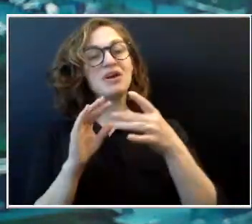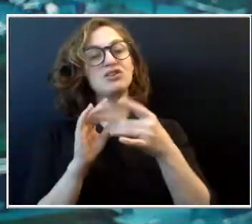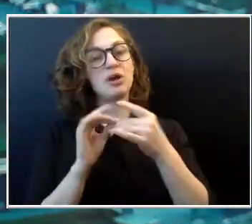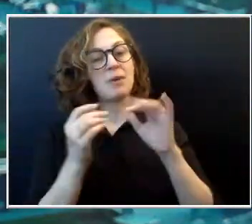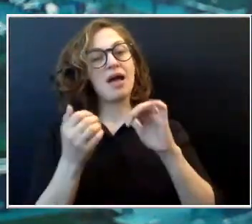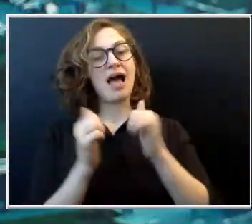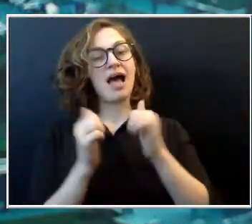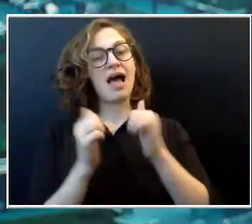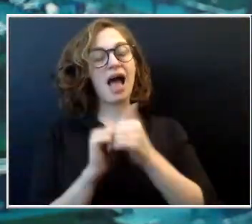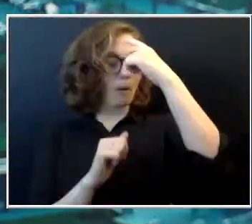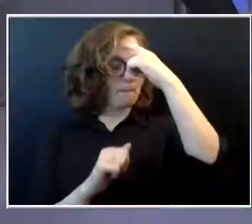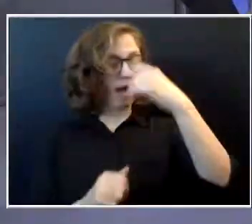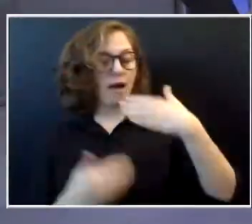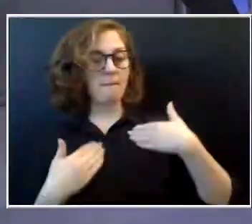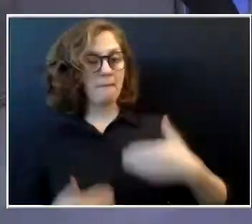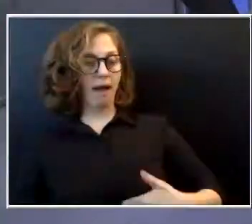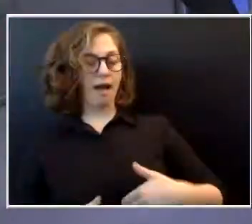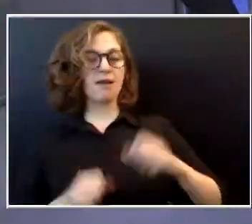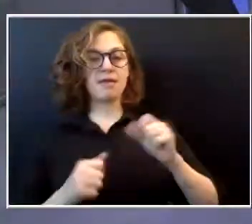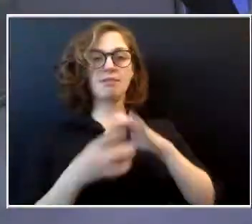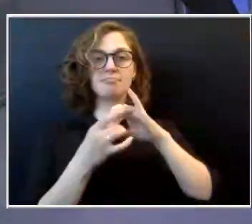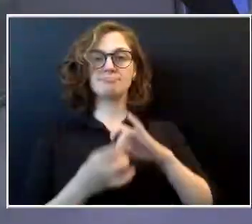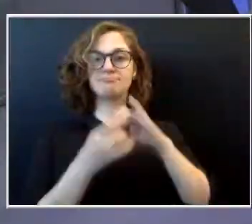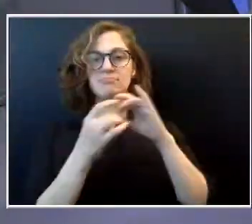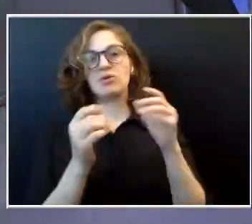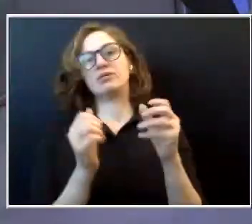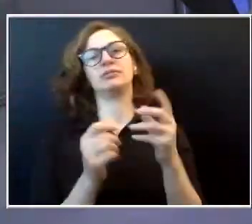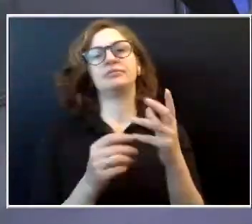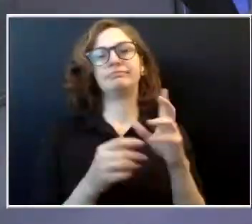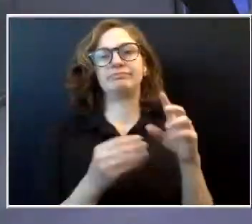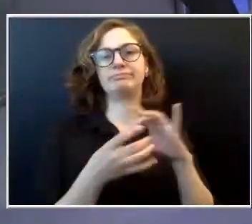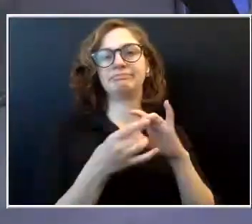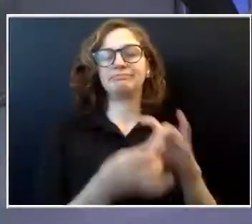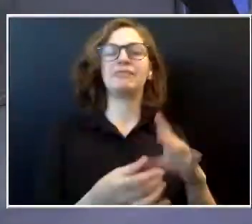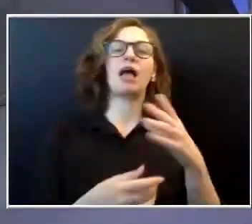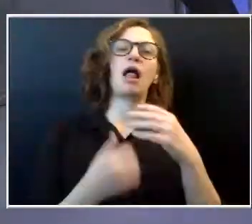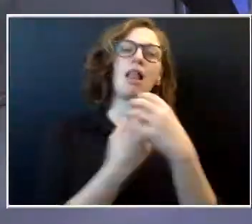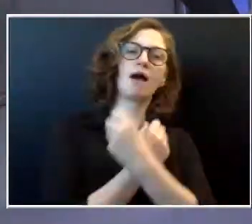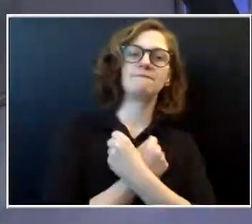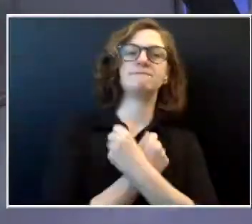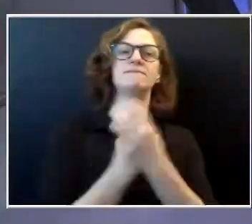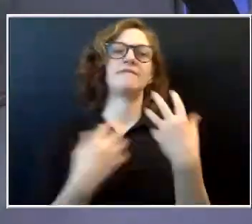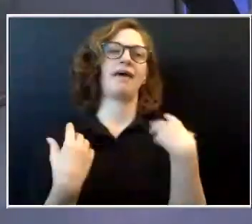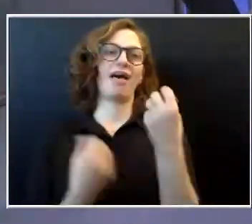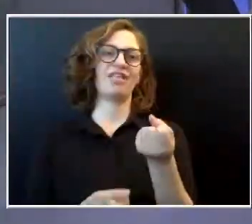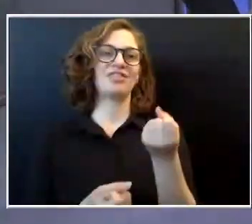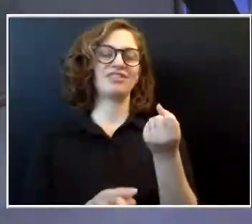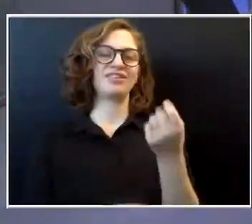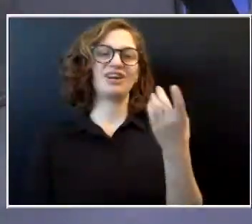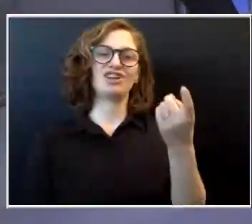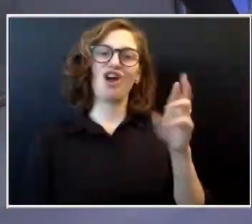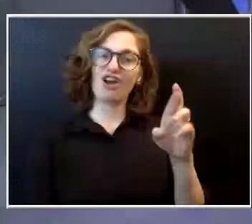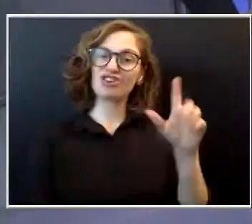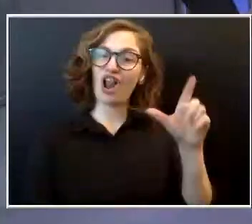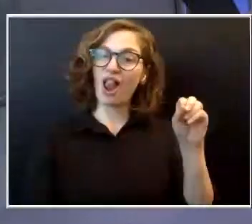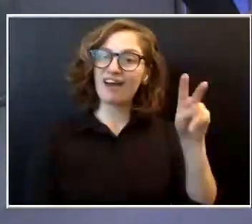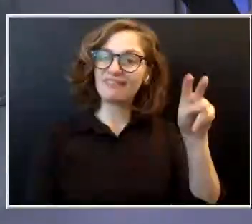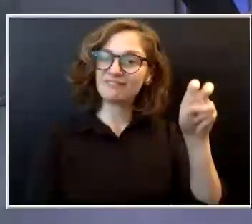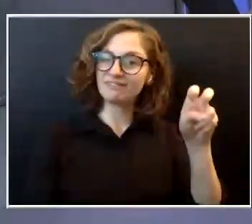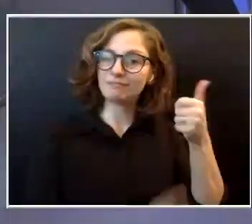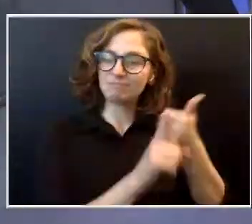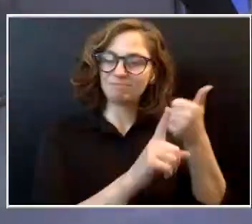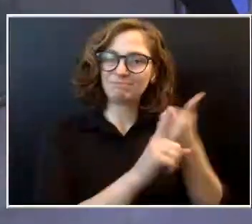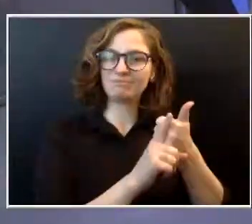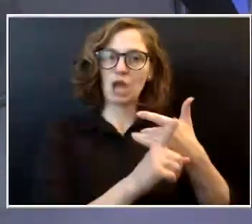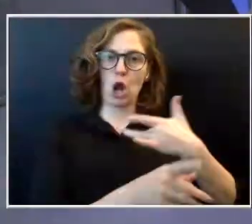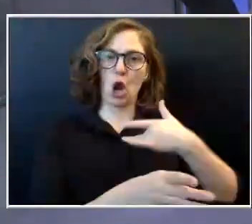your health. I'm here with two of our favorite guests. We have Dr. Travis Love, cardiologist, and Dr. Greg Nawalnik, a psychologist